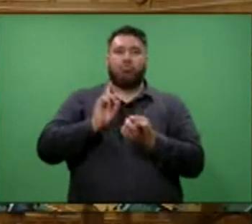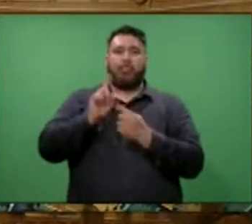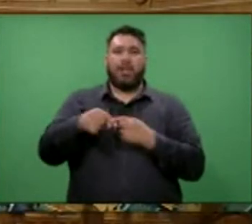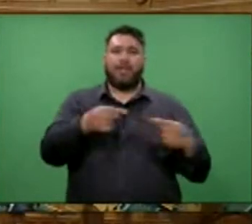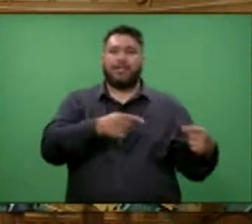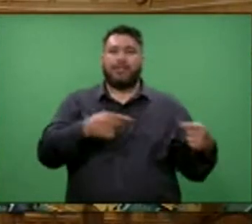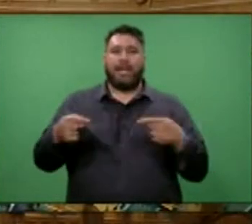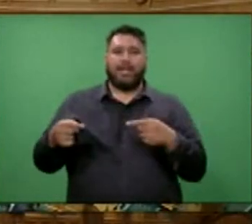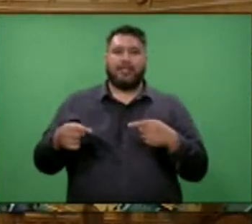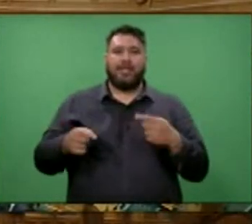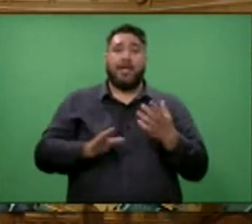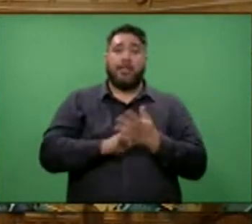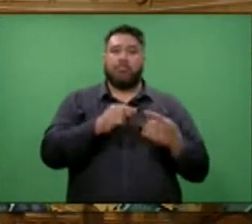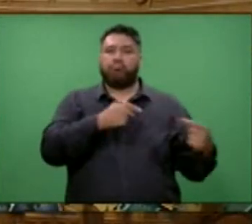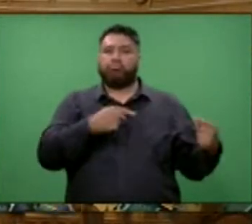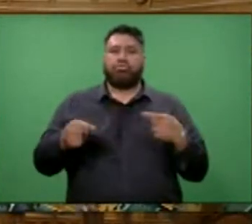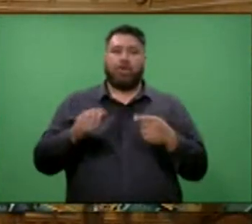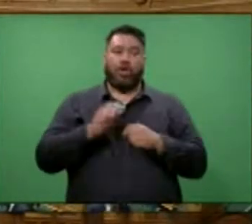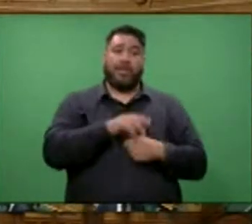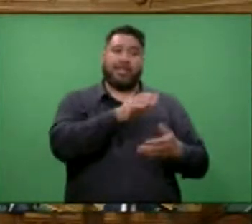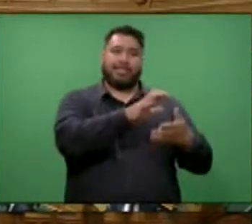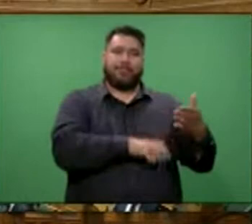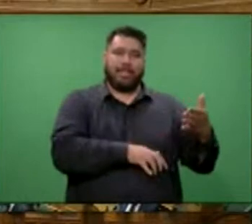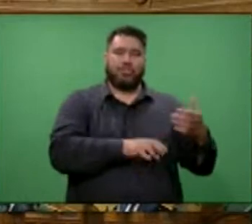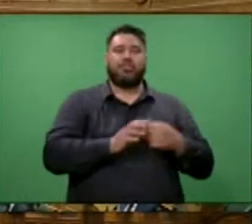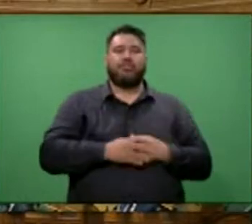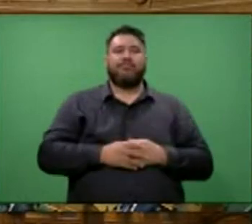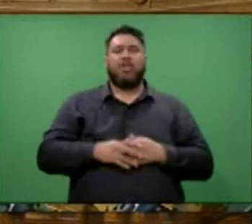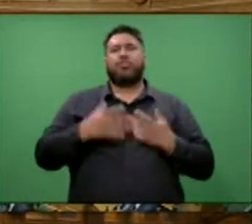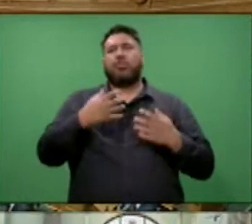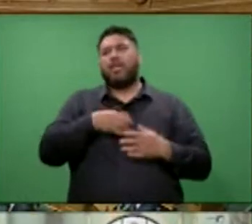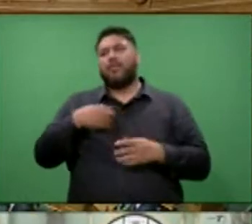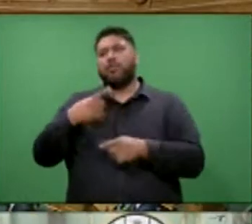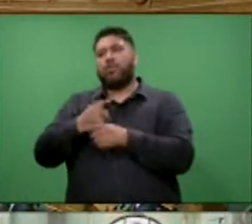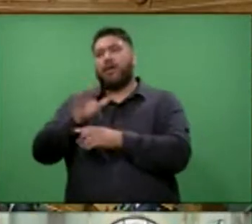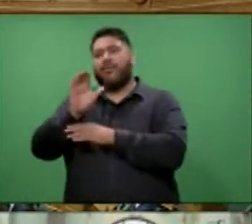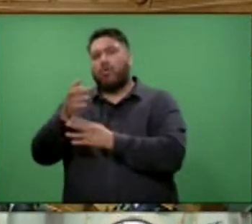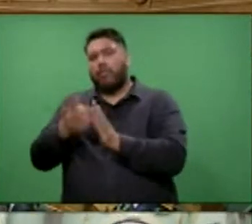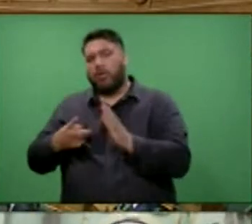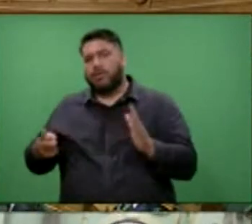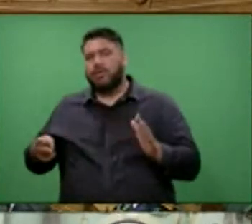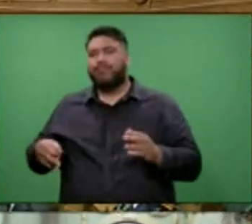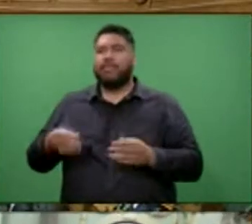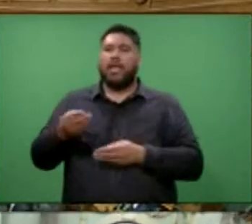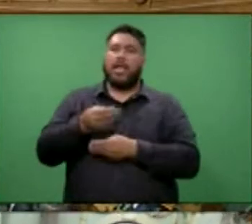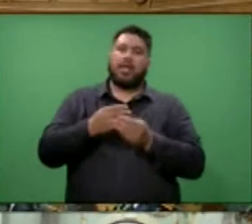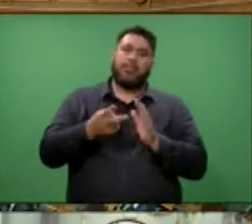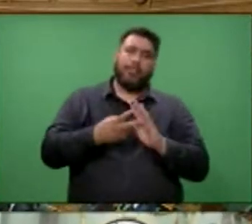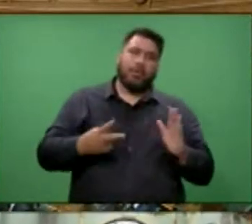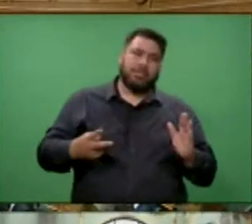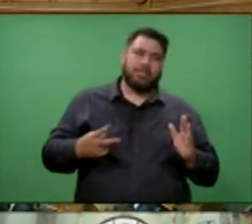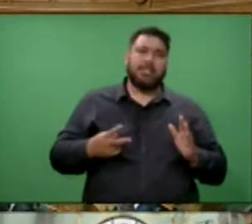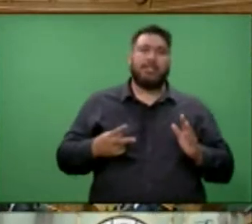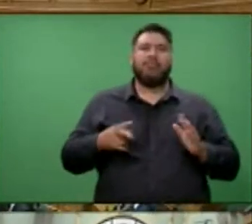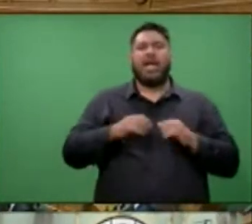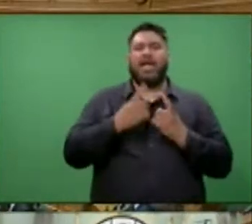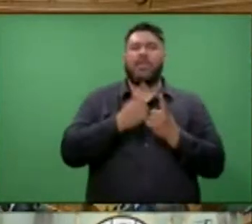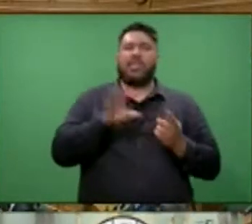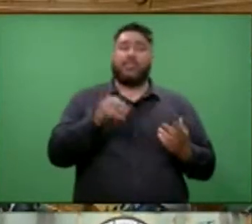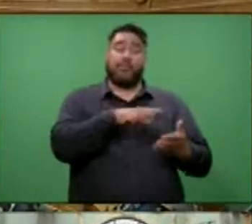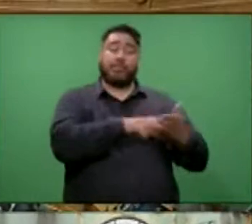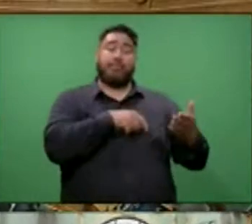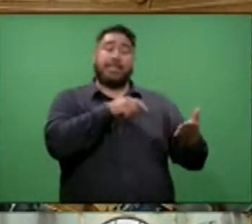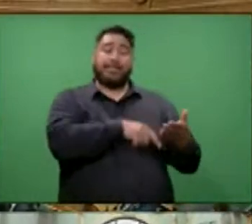wide-ranging debate on matters such as the government's economic and foreign policy and other matters that were outlined in the speech from the